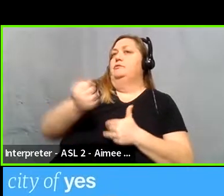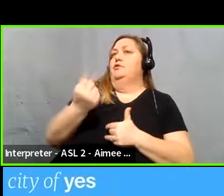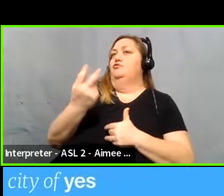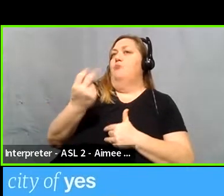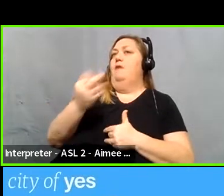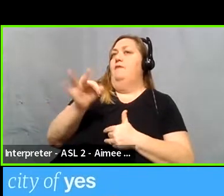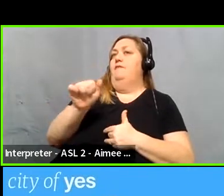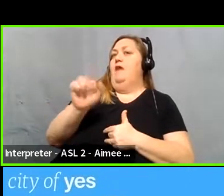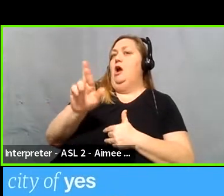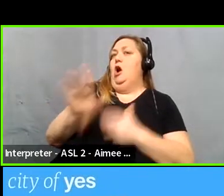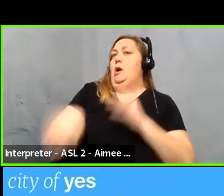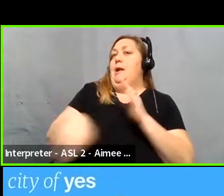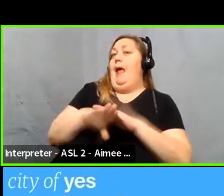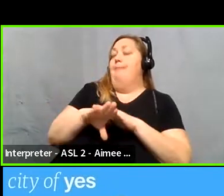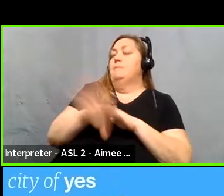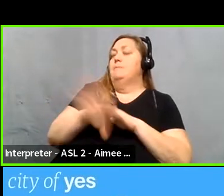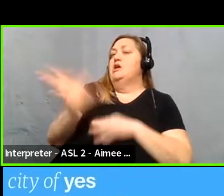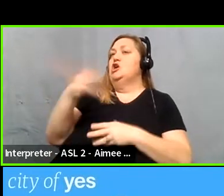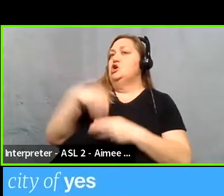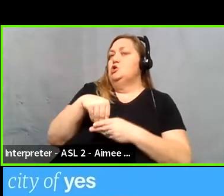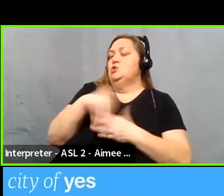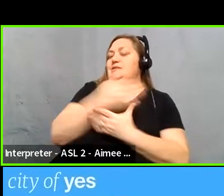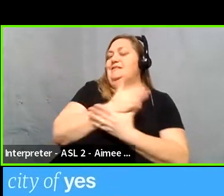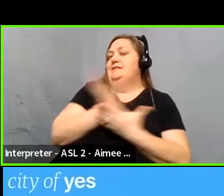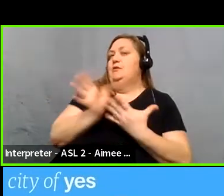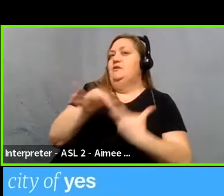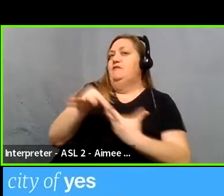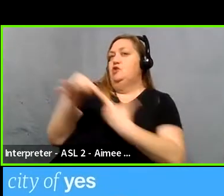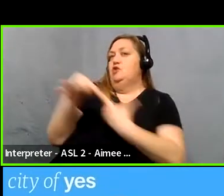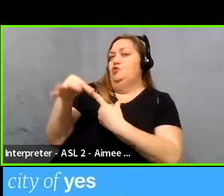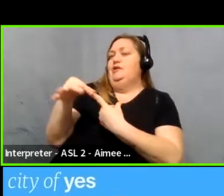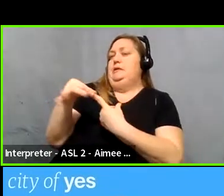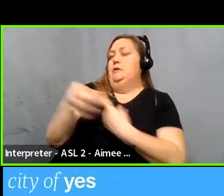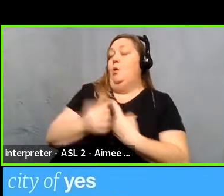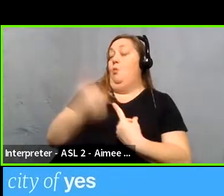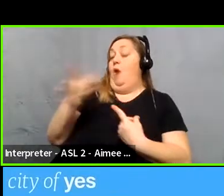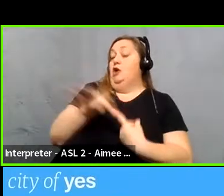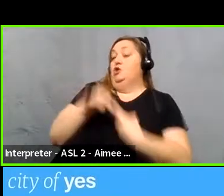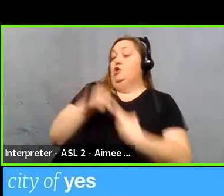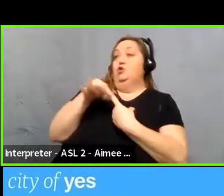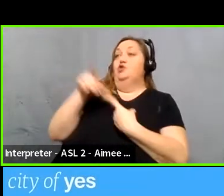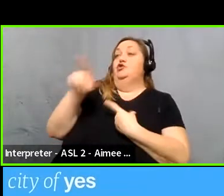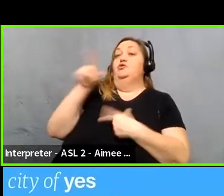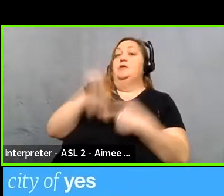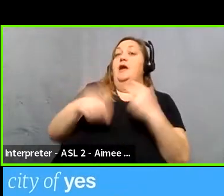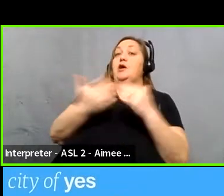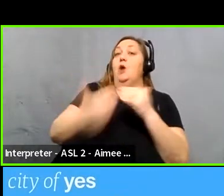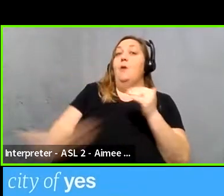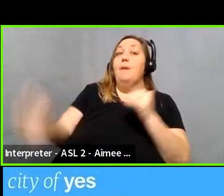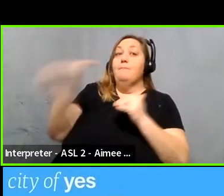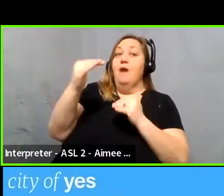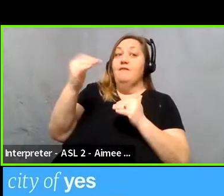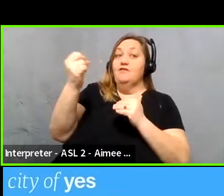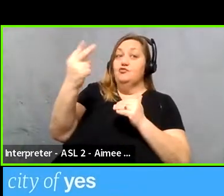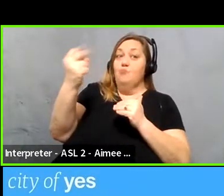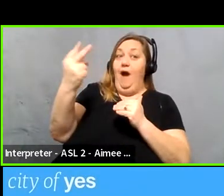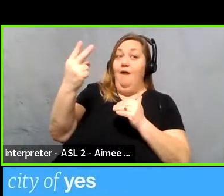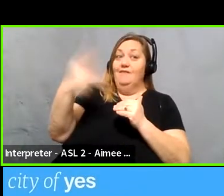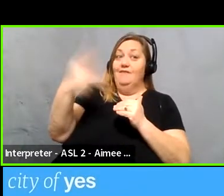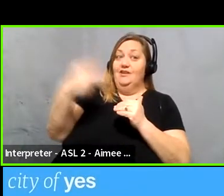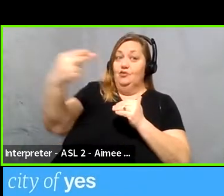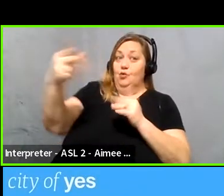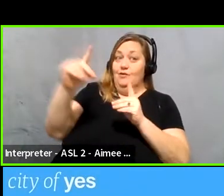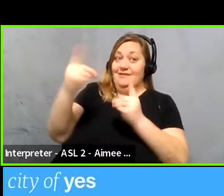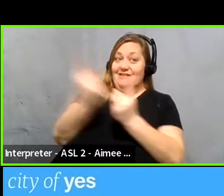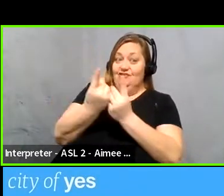a series of exclusions. Um, one of which is, uh, you can't go above 12 and historic district. Another